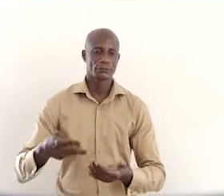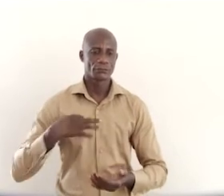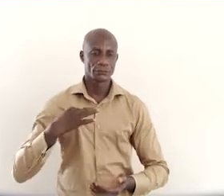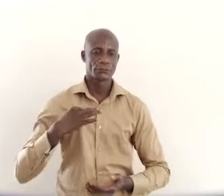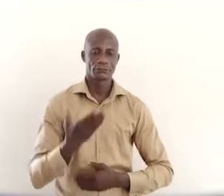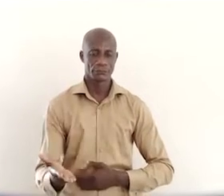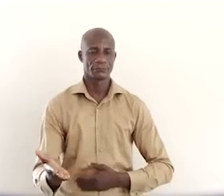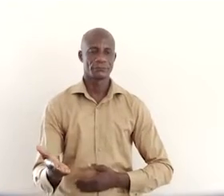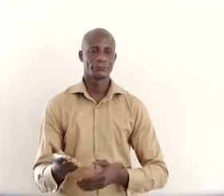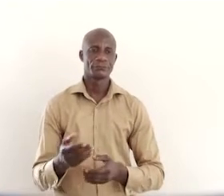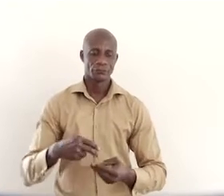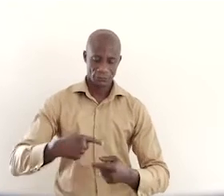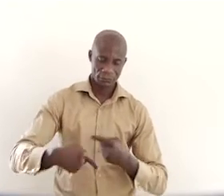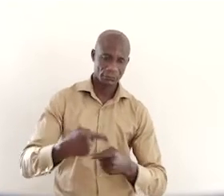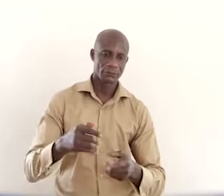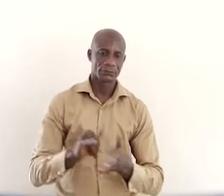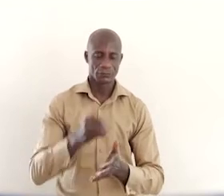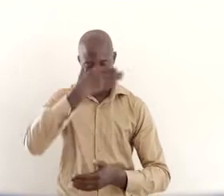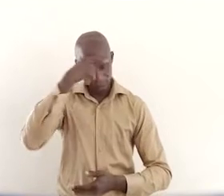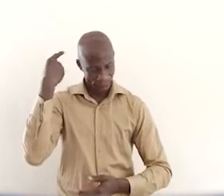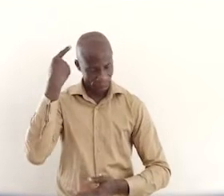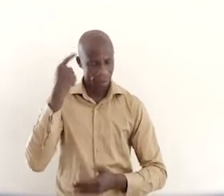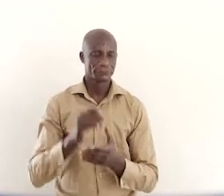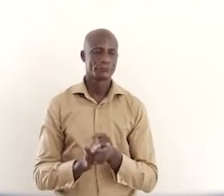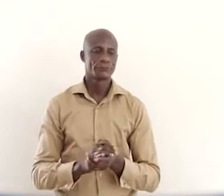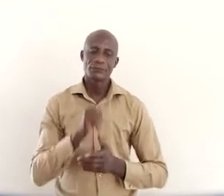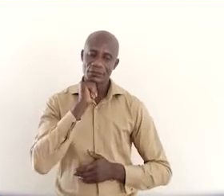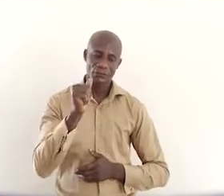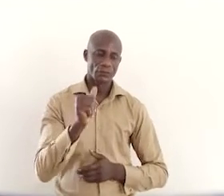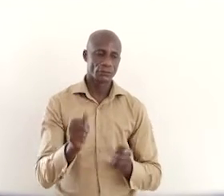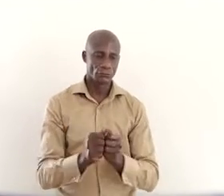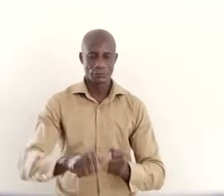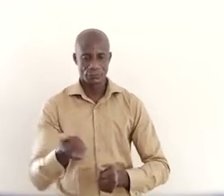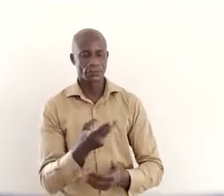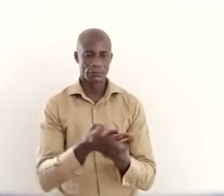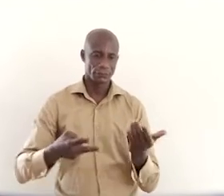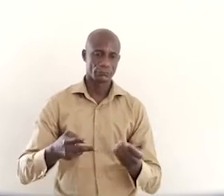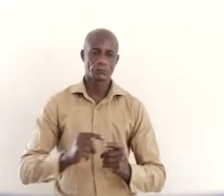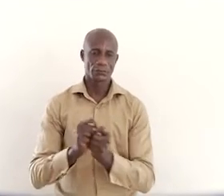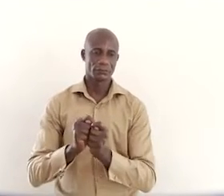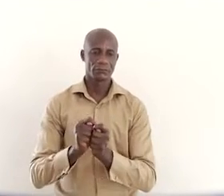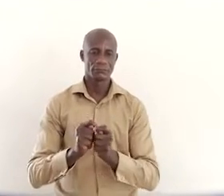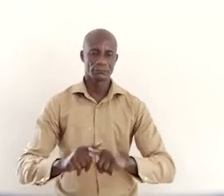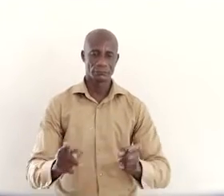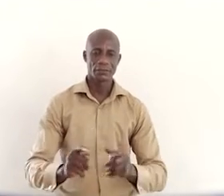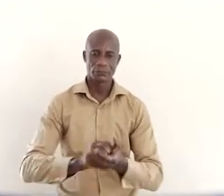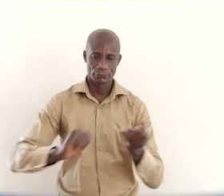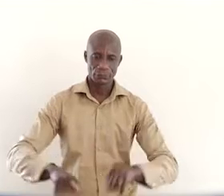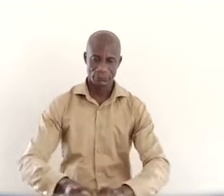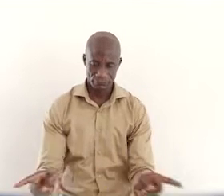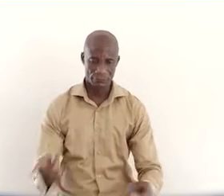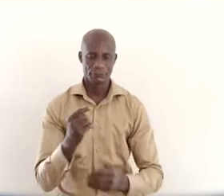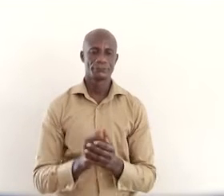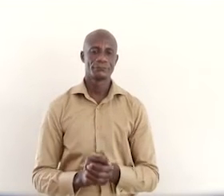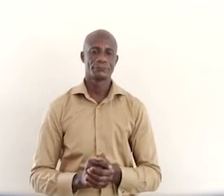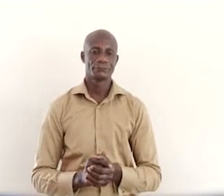linen cloths lying and the napkin which had been on his head, not lying with the linen cloths, but rolled up in a place